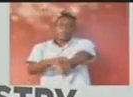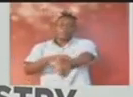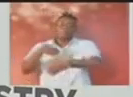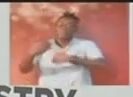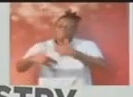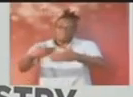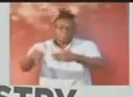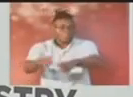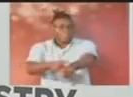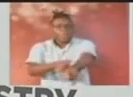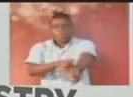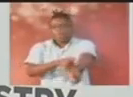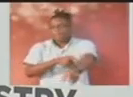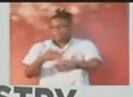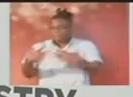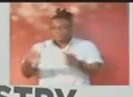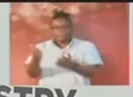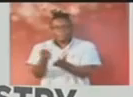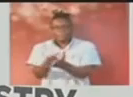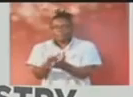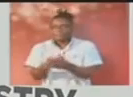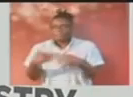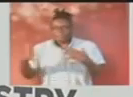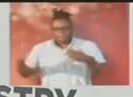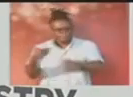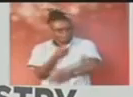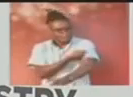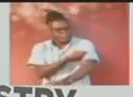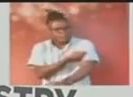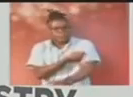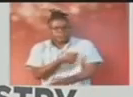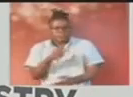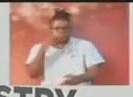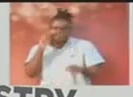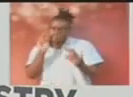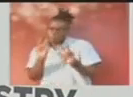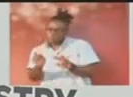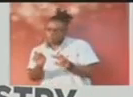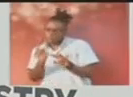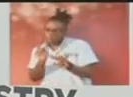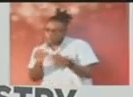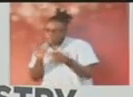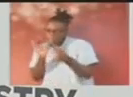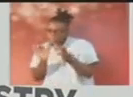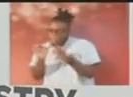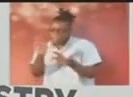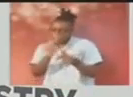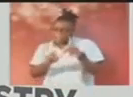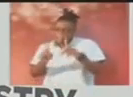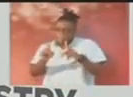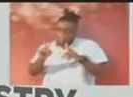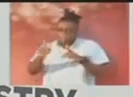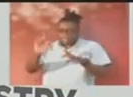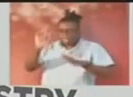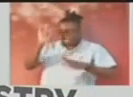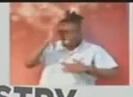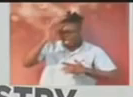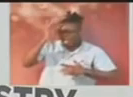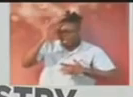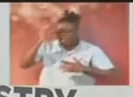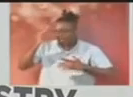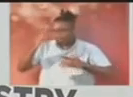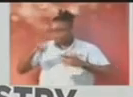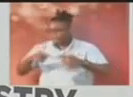adverse events from the vaccine that has been approved. So just to finish off